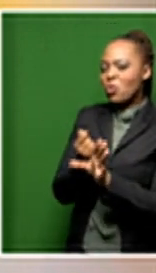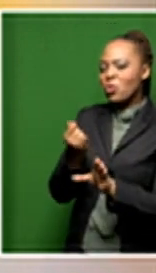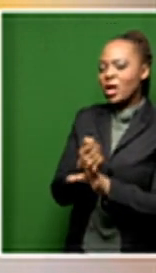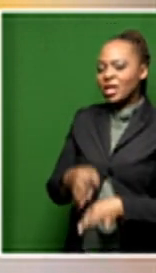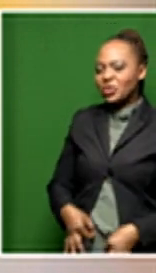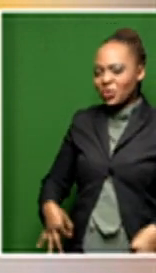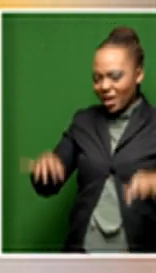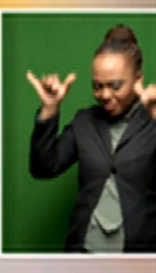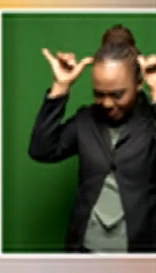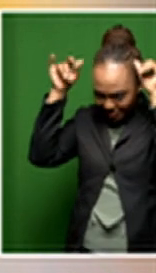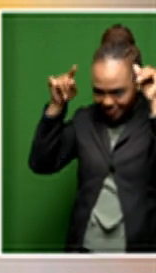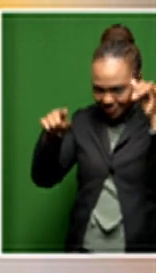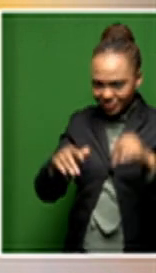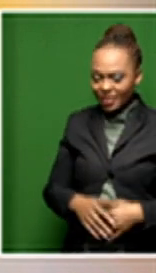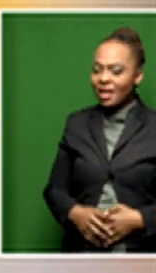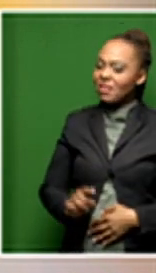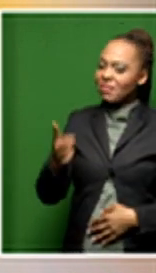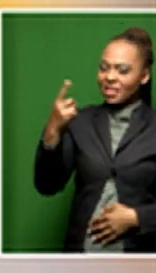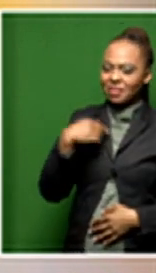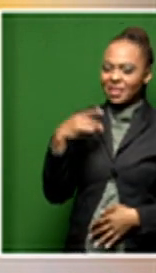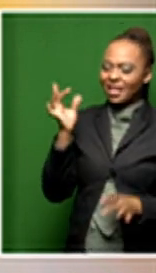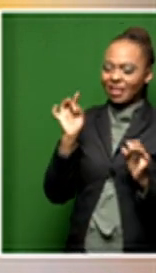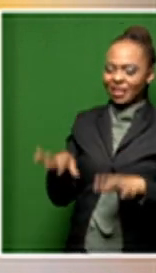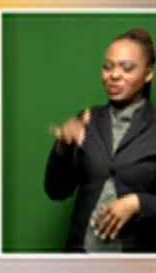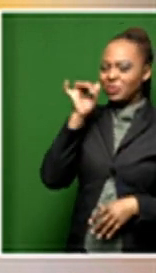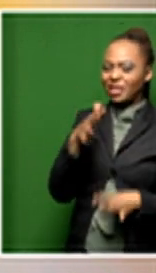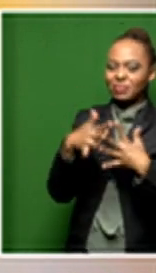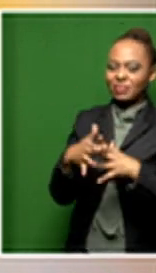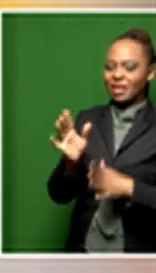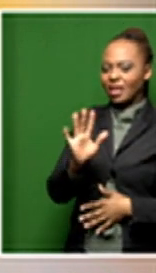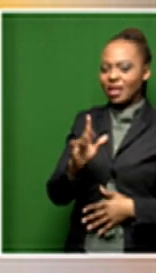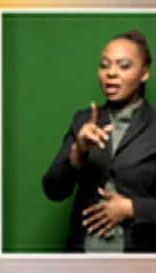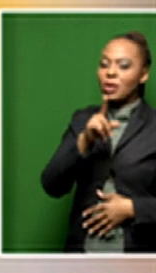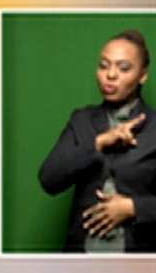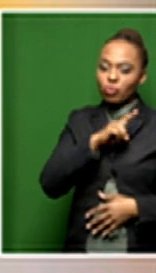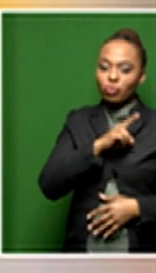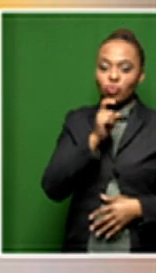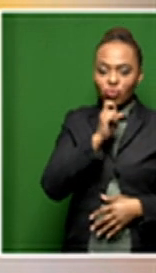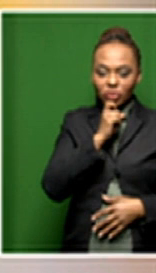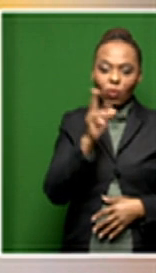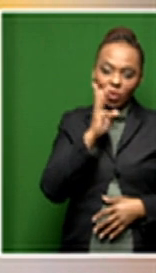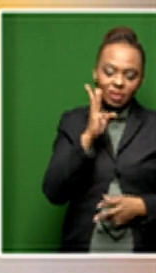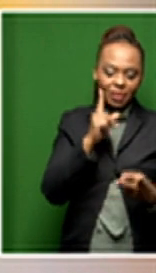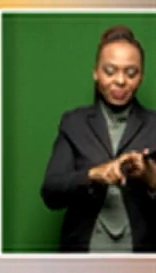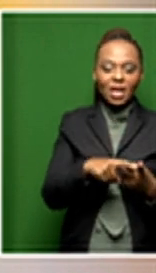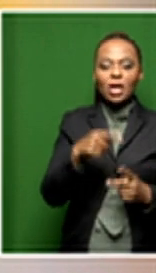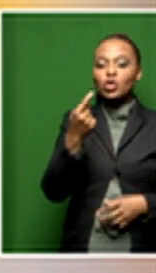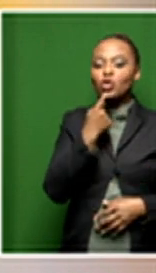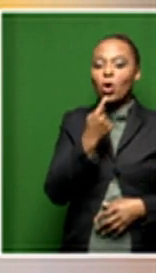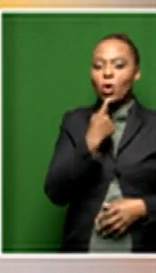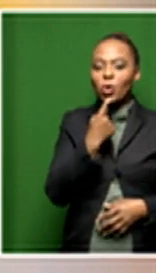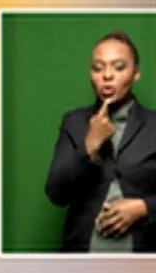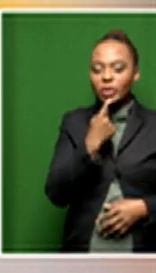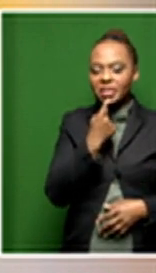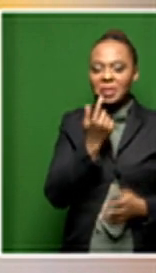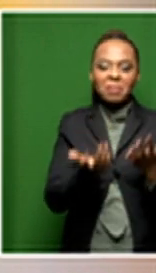Personally, I don't like it when it's complicated. So you cook your tripe with your water, salt. Maybe if you're feeling